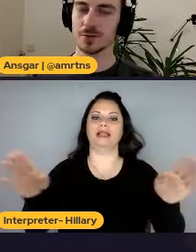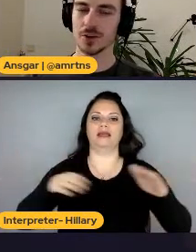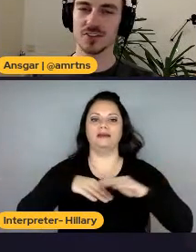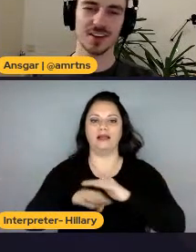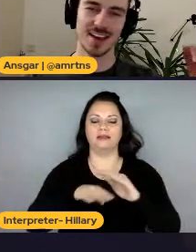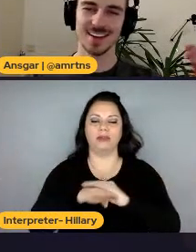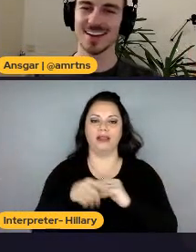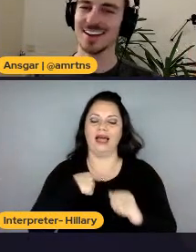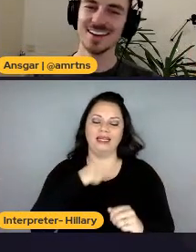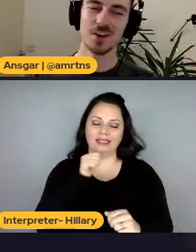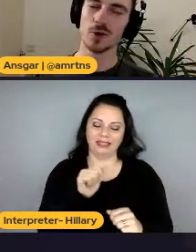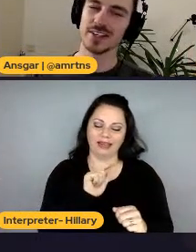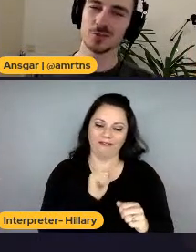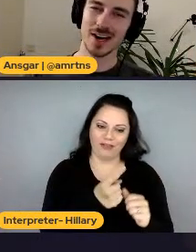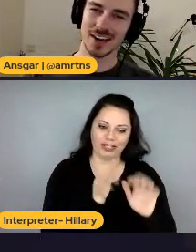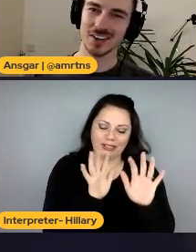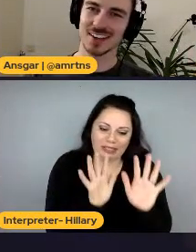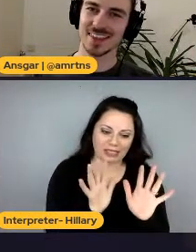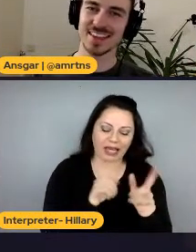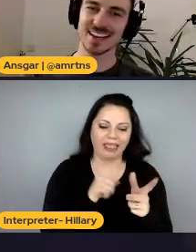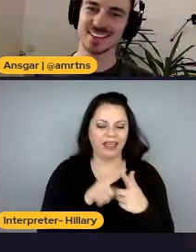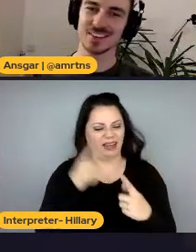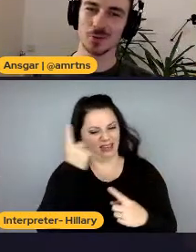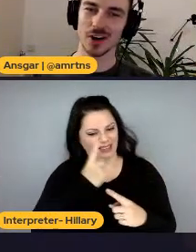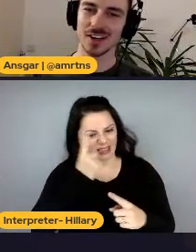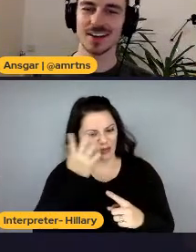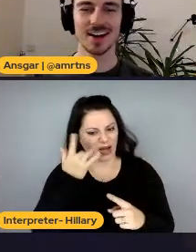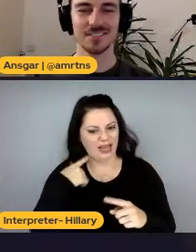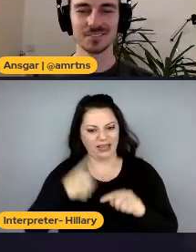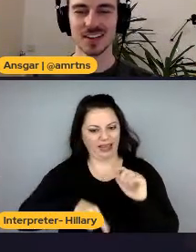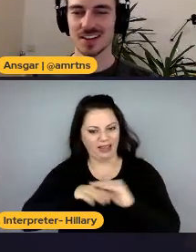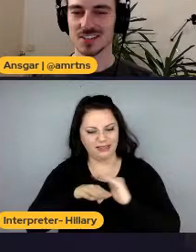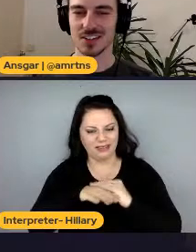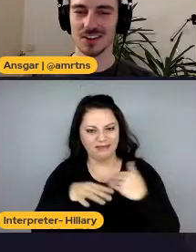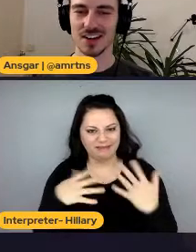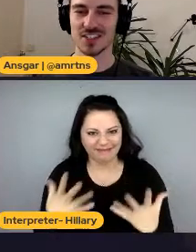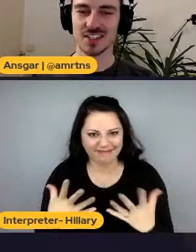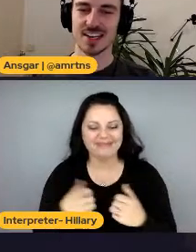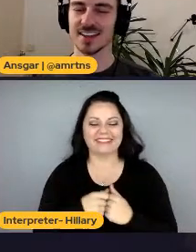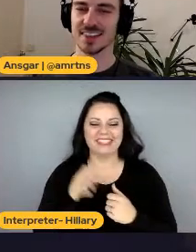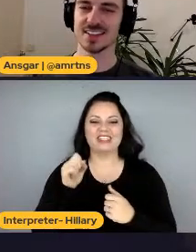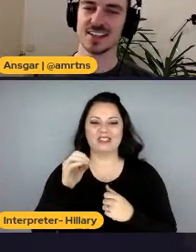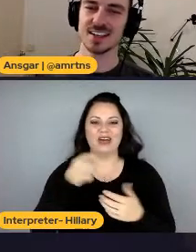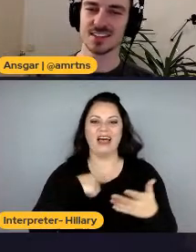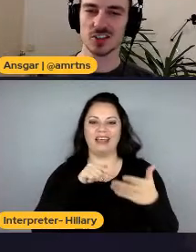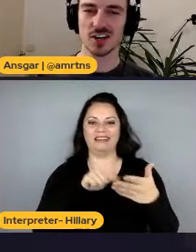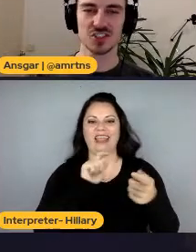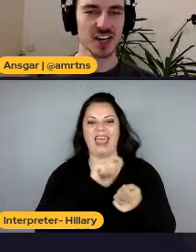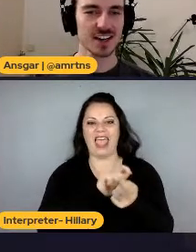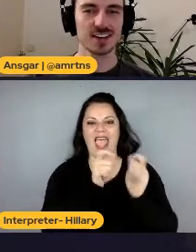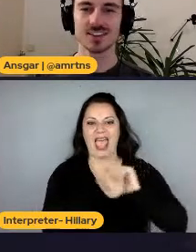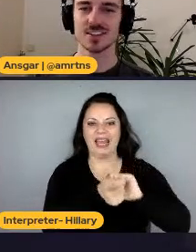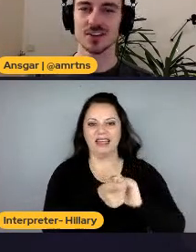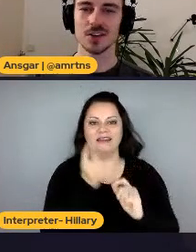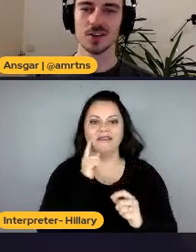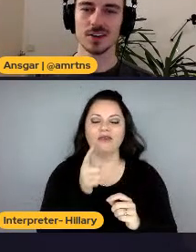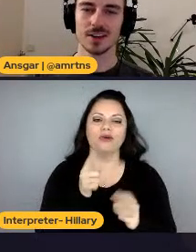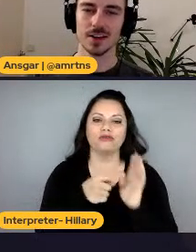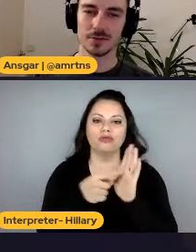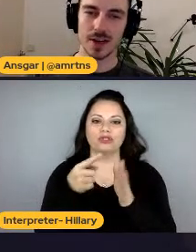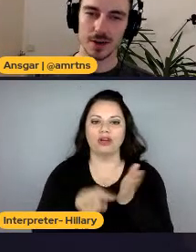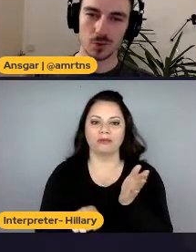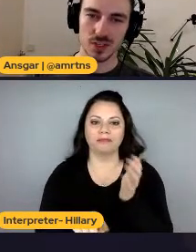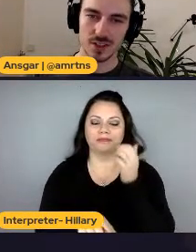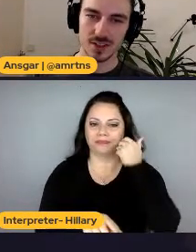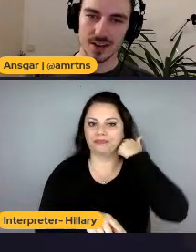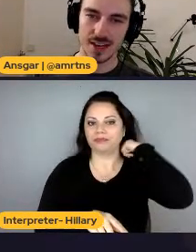didn't at first, and I wondered why I couldn't get the access to work. So I just added this as a short check. So